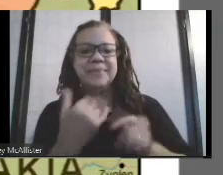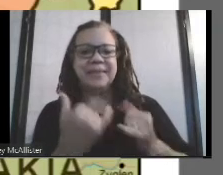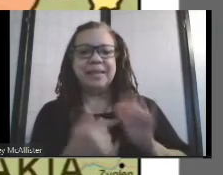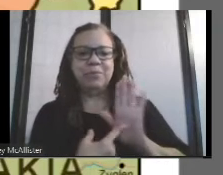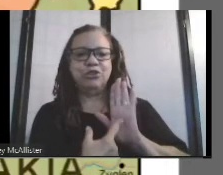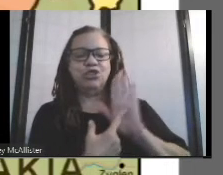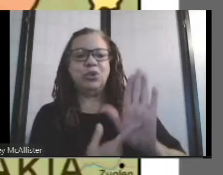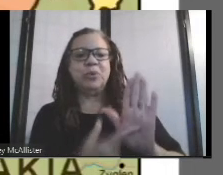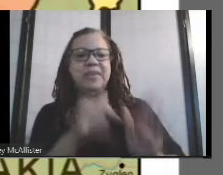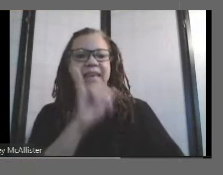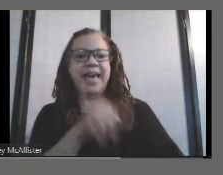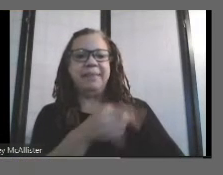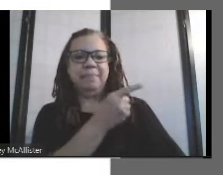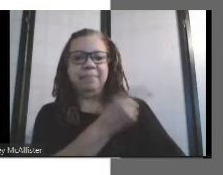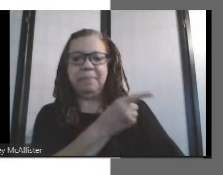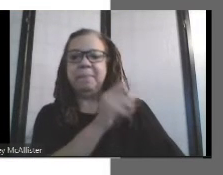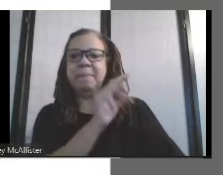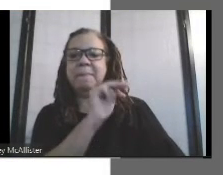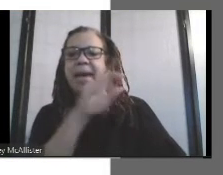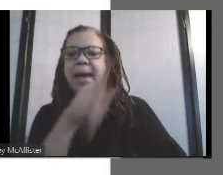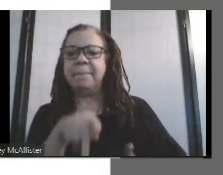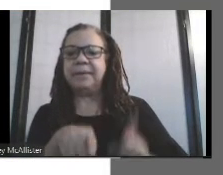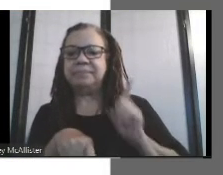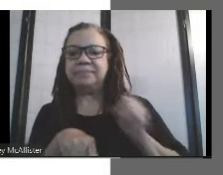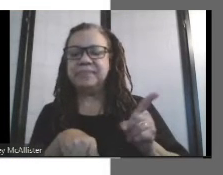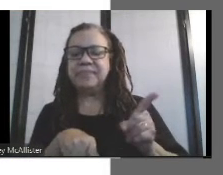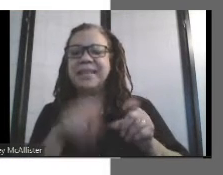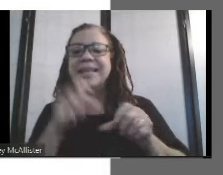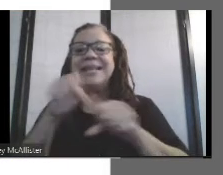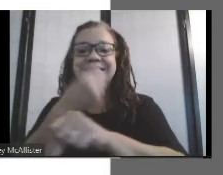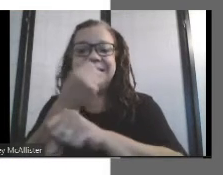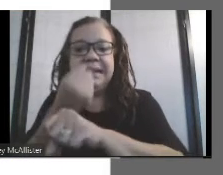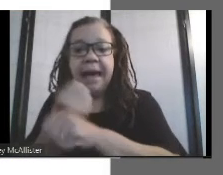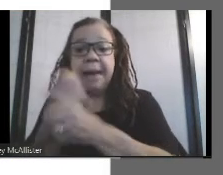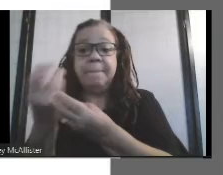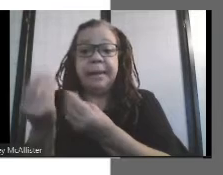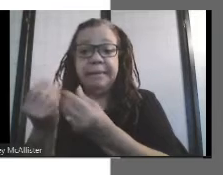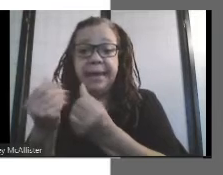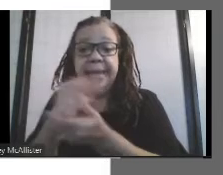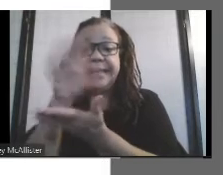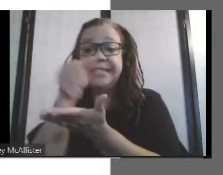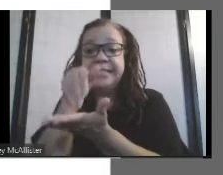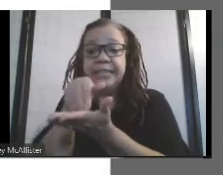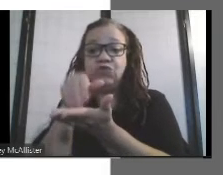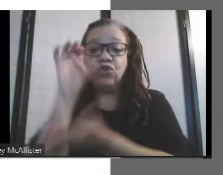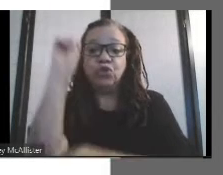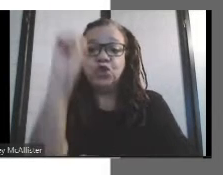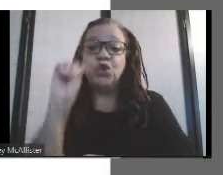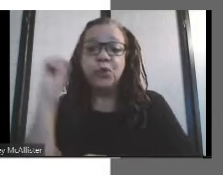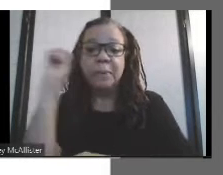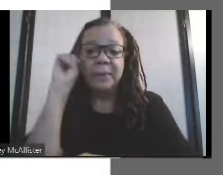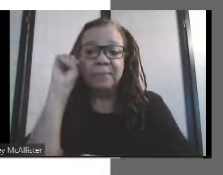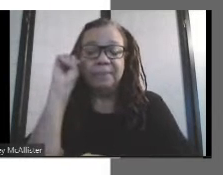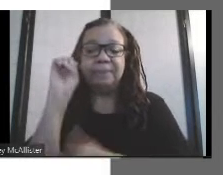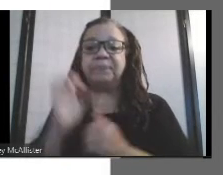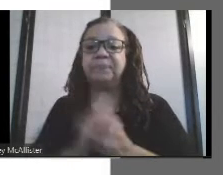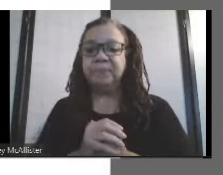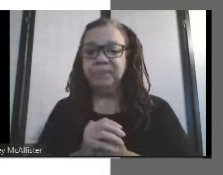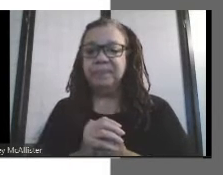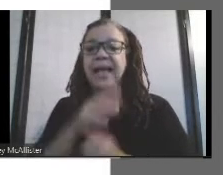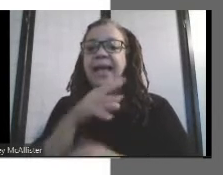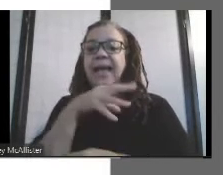wanted to show. I wanted to show you this. There we go. It is landlocked in Central Europe. Where am